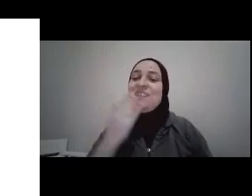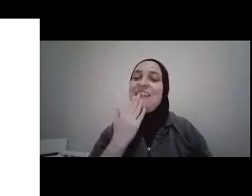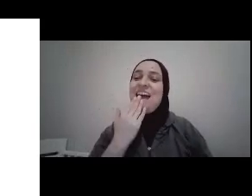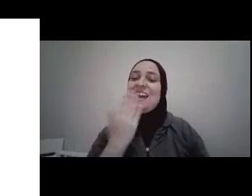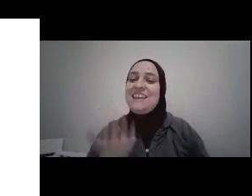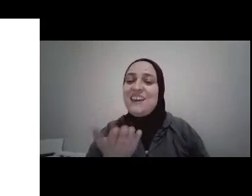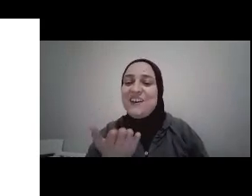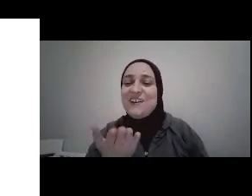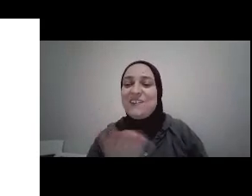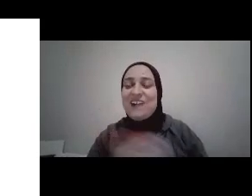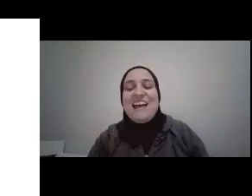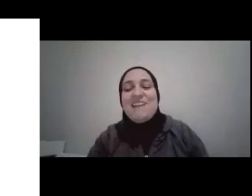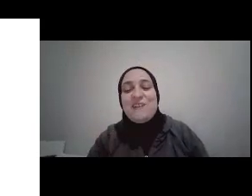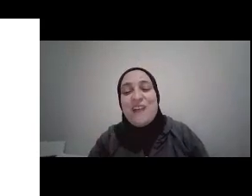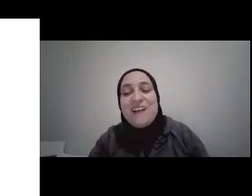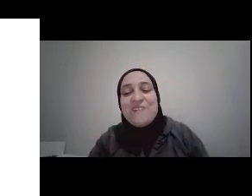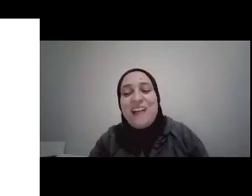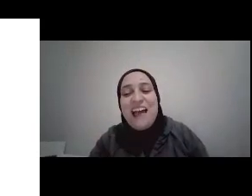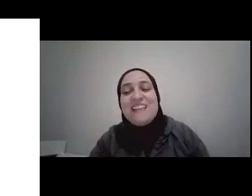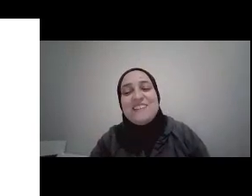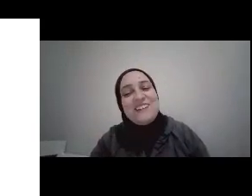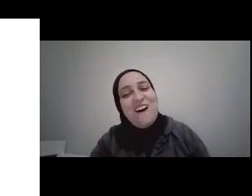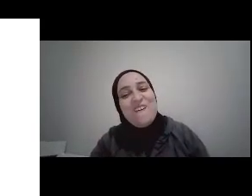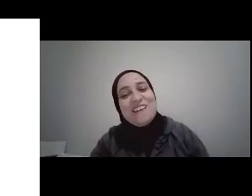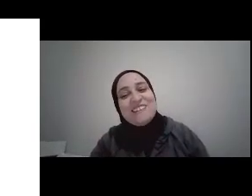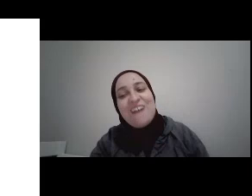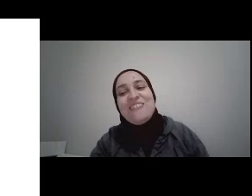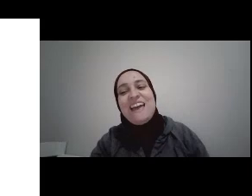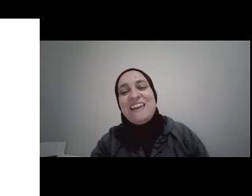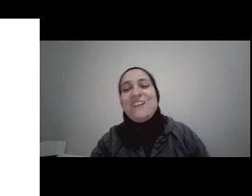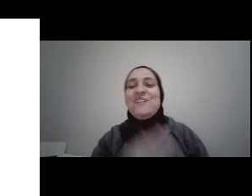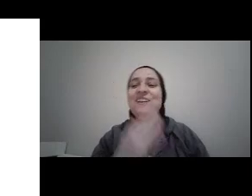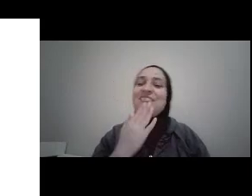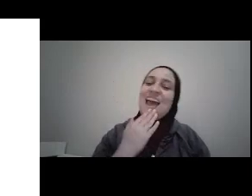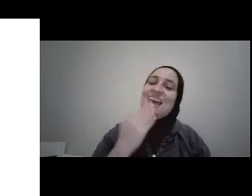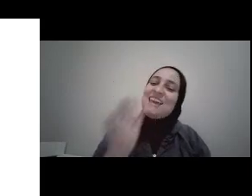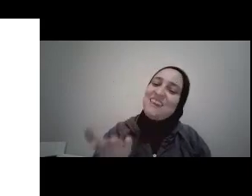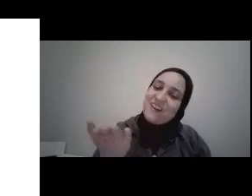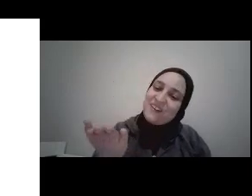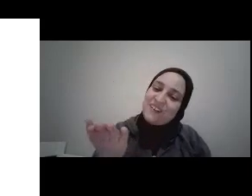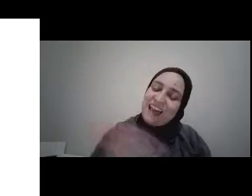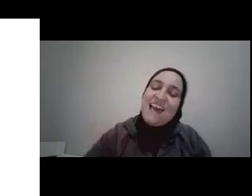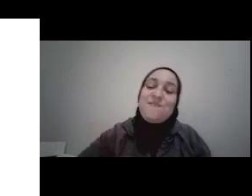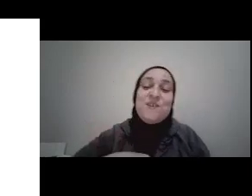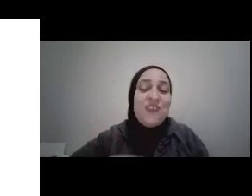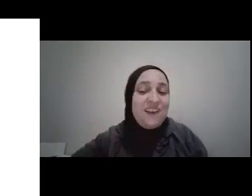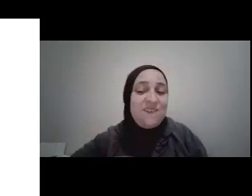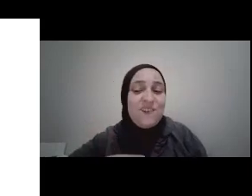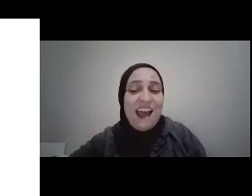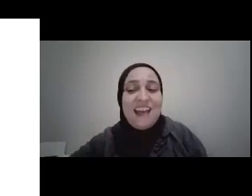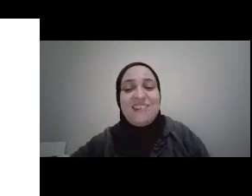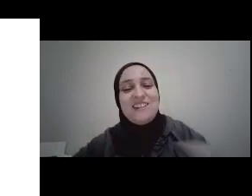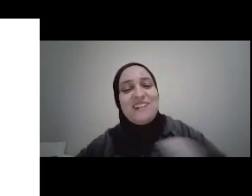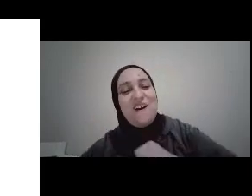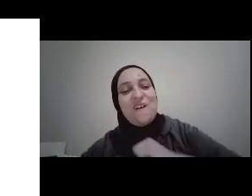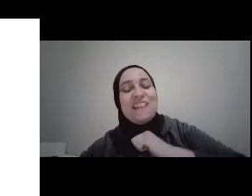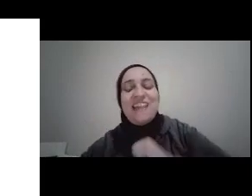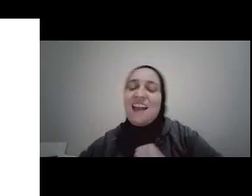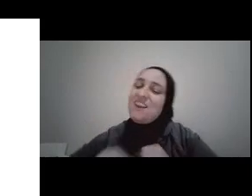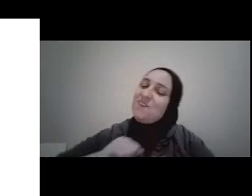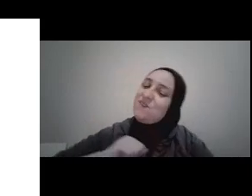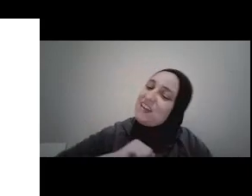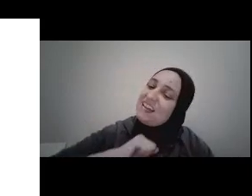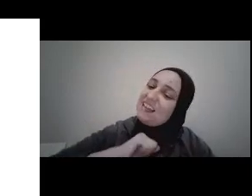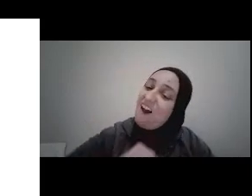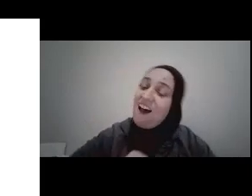you. Thank you. If you're thankful and you know it, shout thank you. Thank you. If you're thankful and you know it,